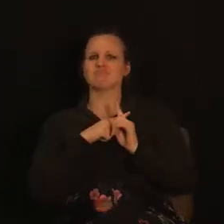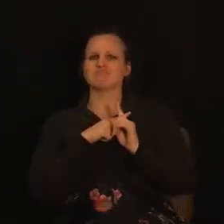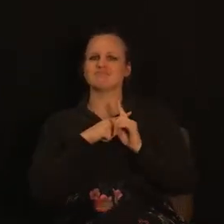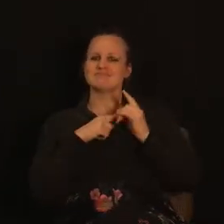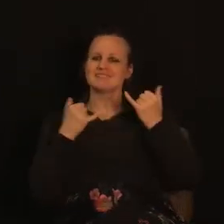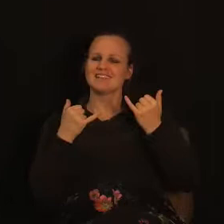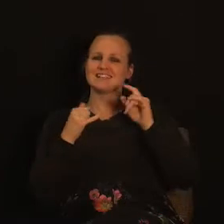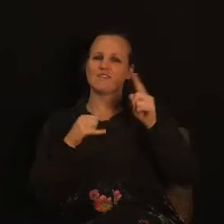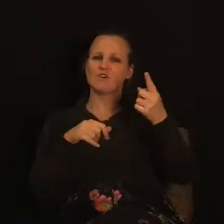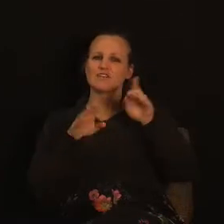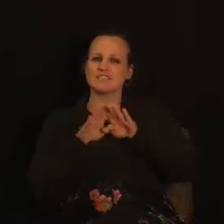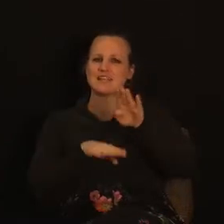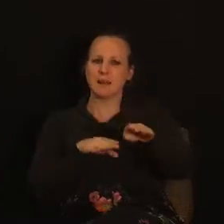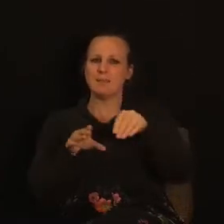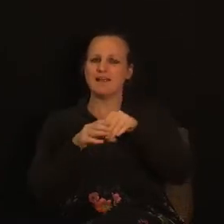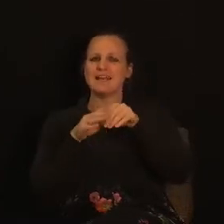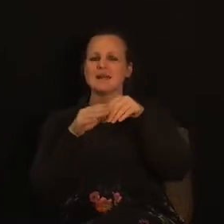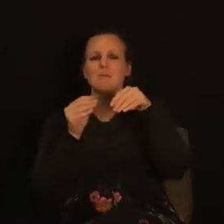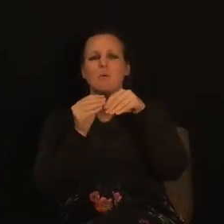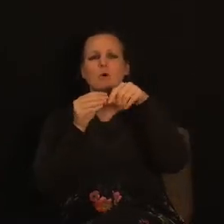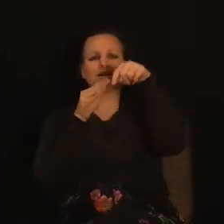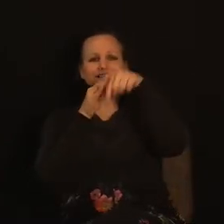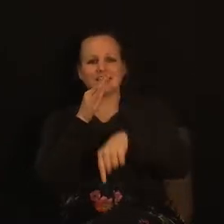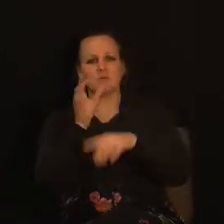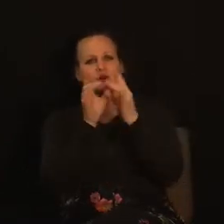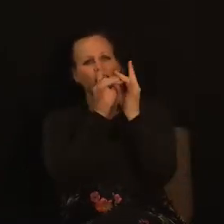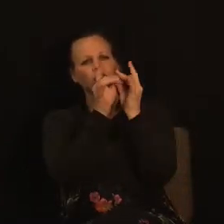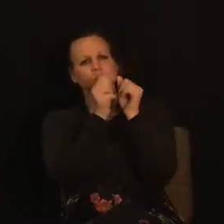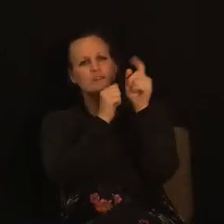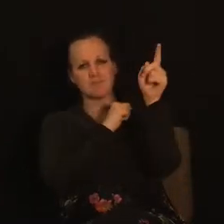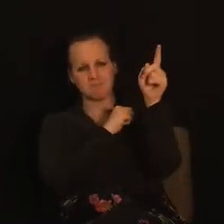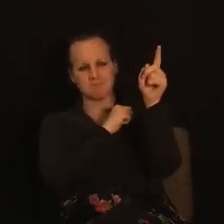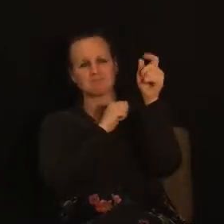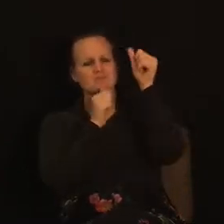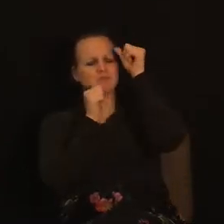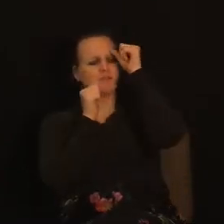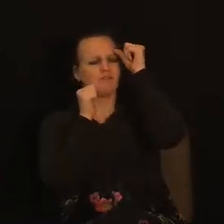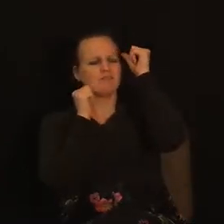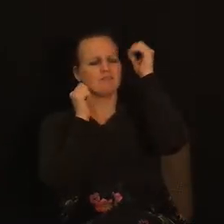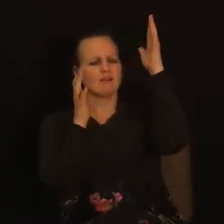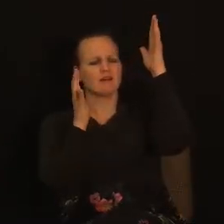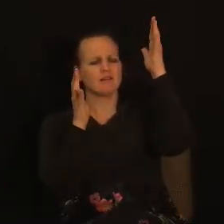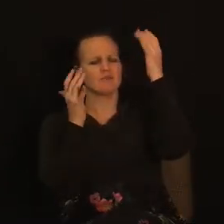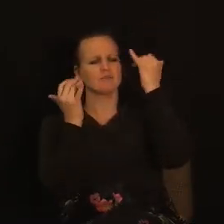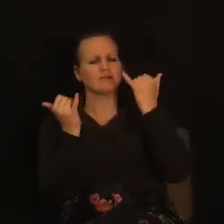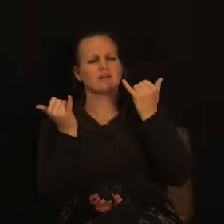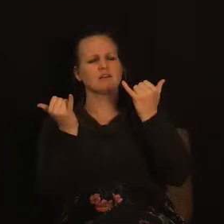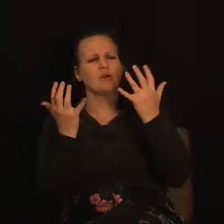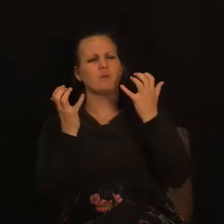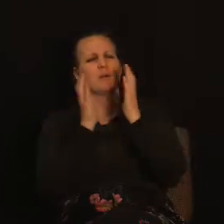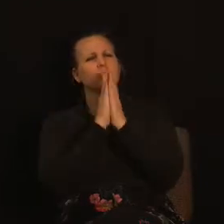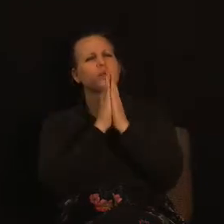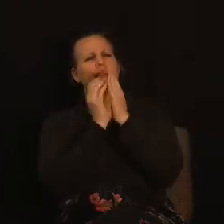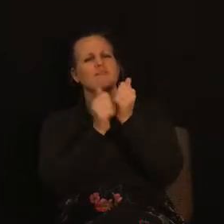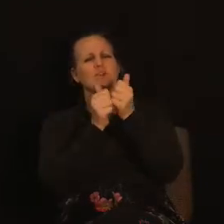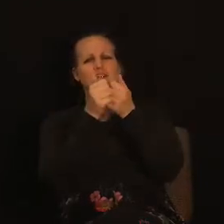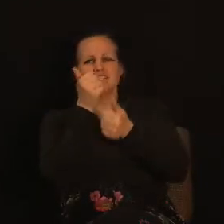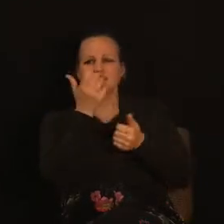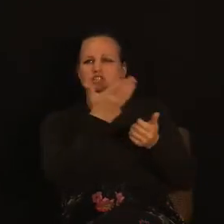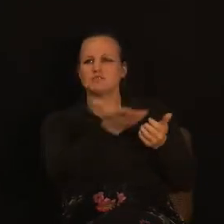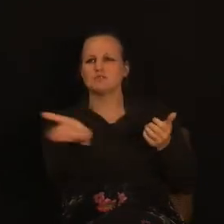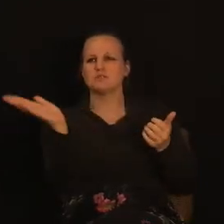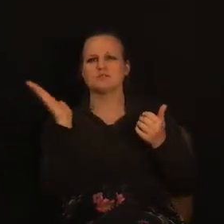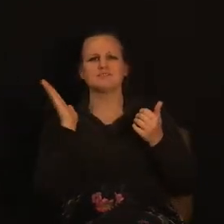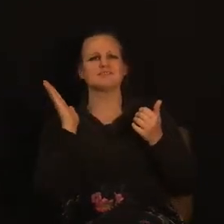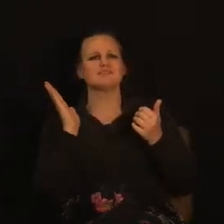in a deeper relationship with him. And so, Father, right now, I just want to pray for each person and ask